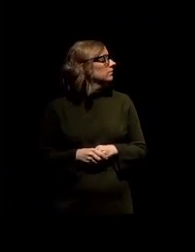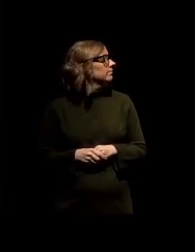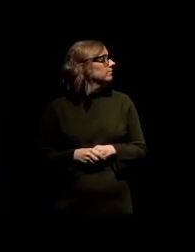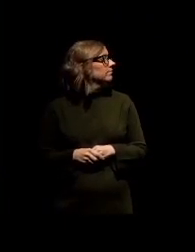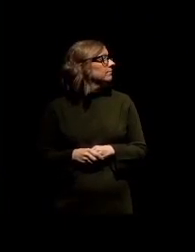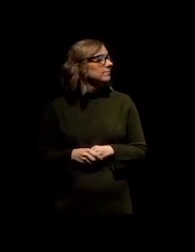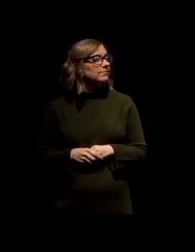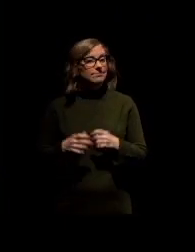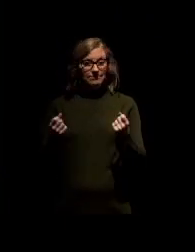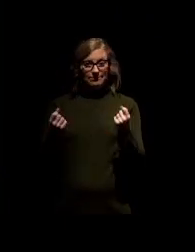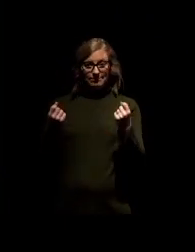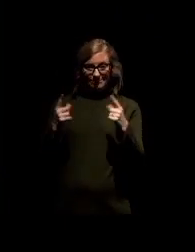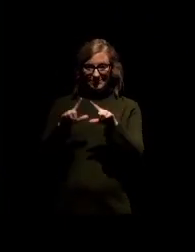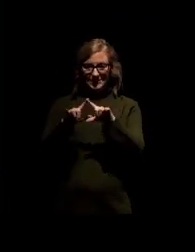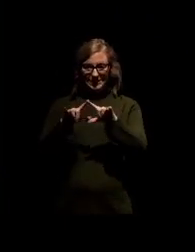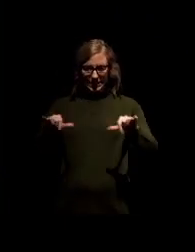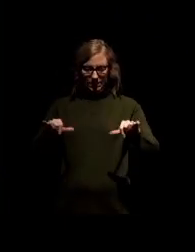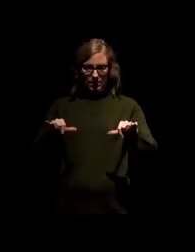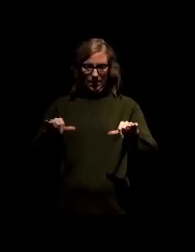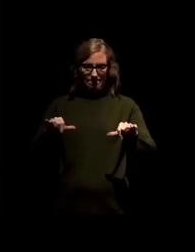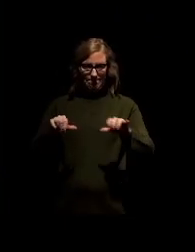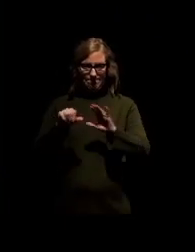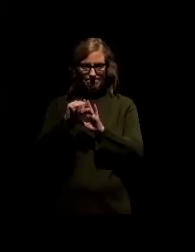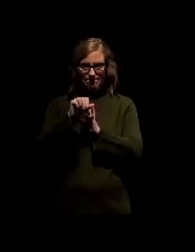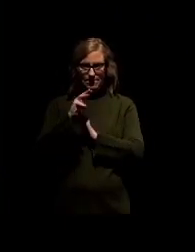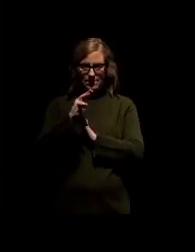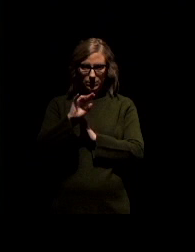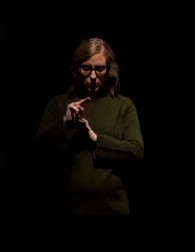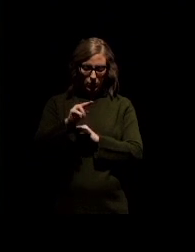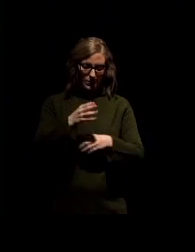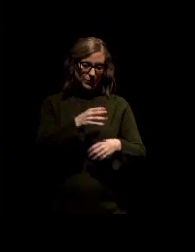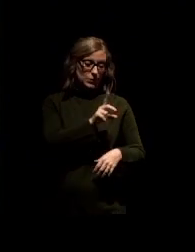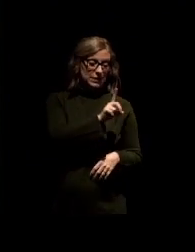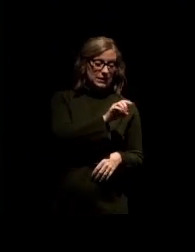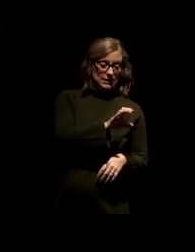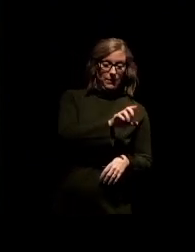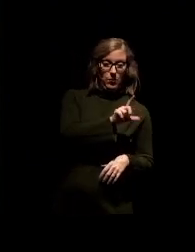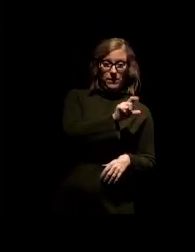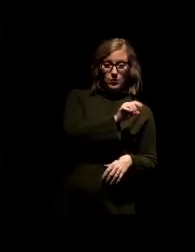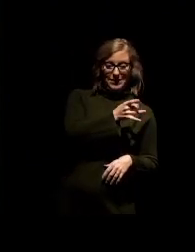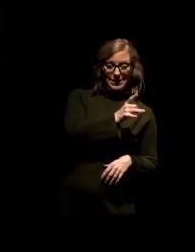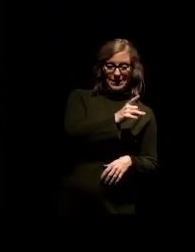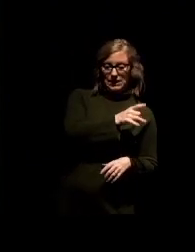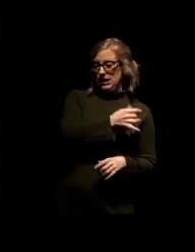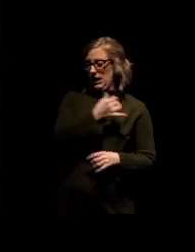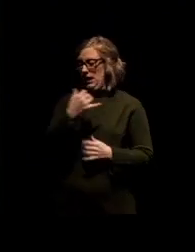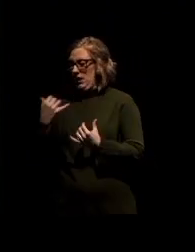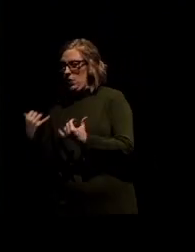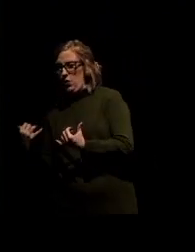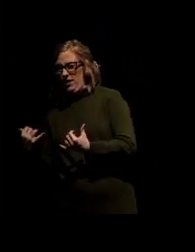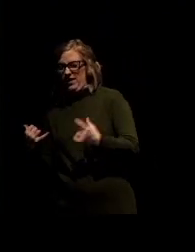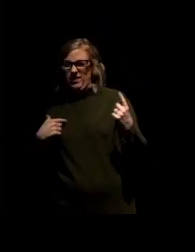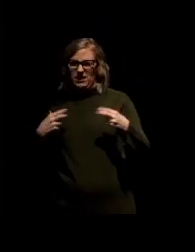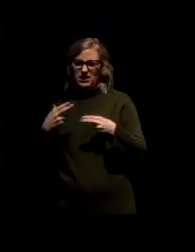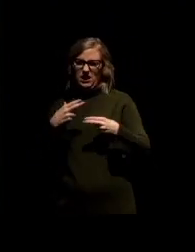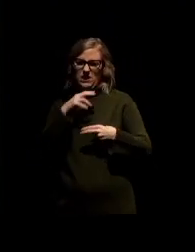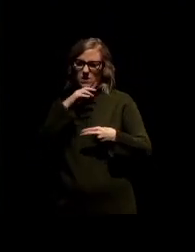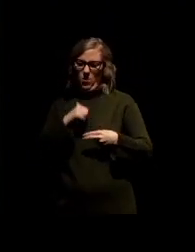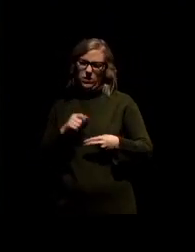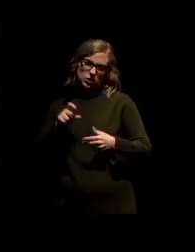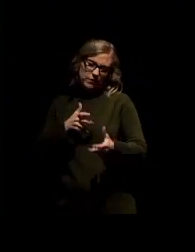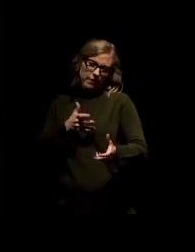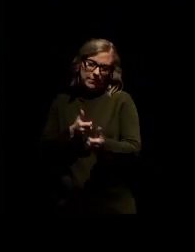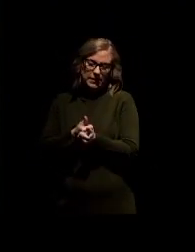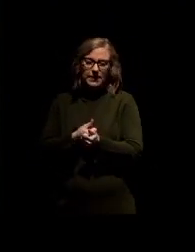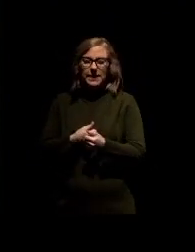At the same time, between December of 2018 and currently, so we're actually, this is old data, or is this slide, I meant to update it.